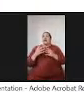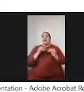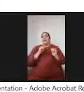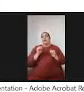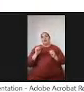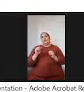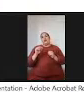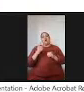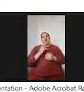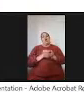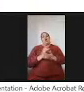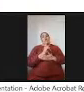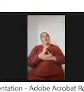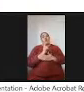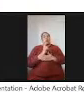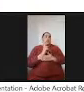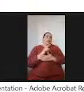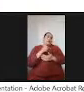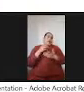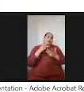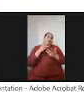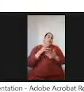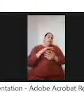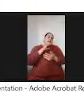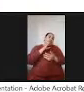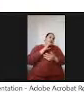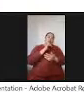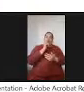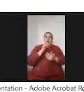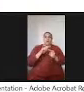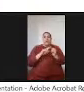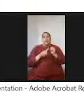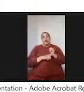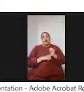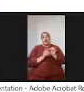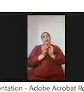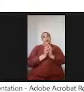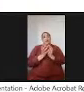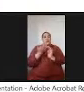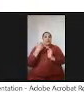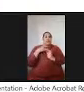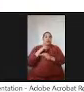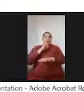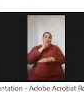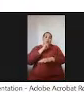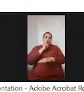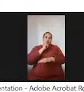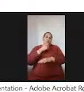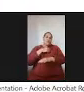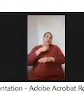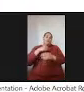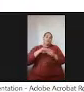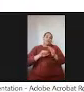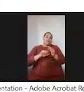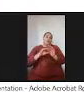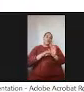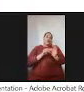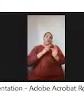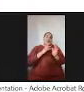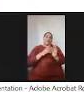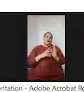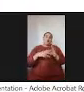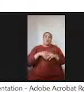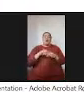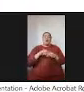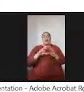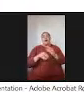warning signs with regards to that is insufficient or not. At our last meeting as in August, we had the sub-program manager has indicated that with the additional